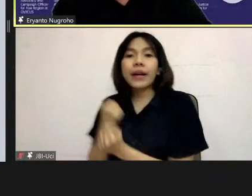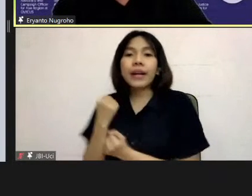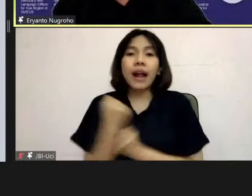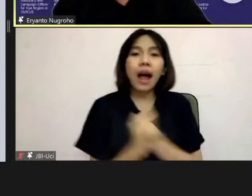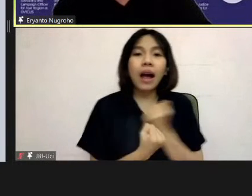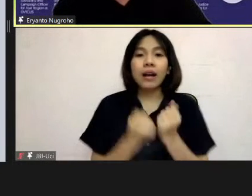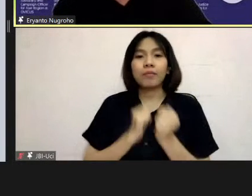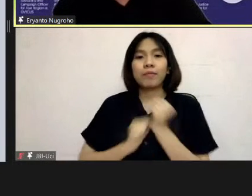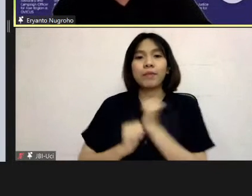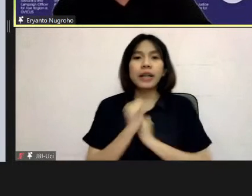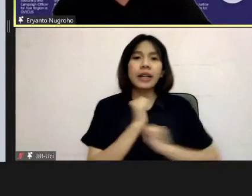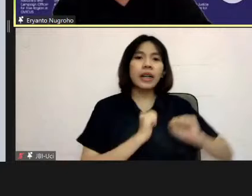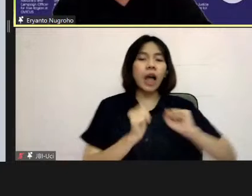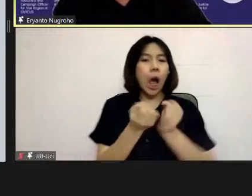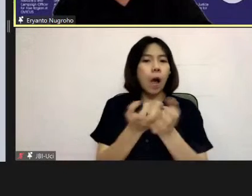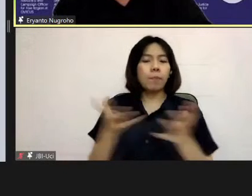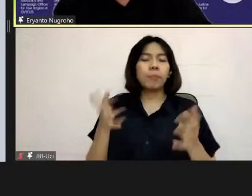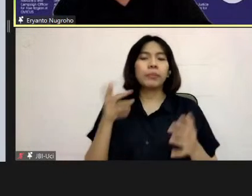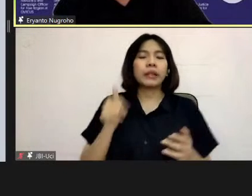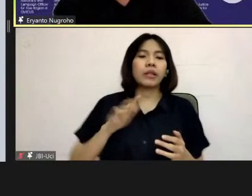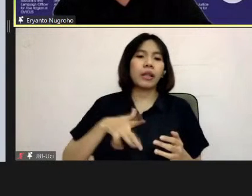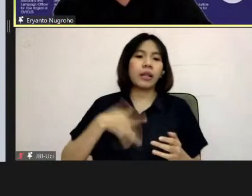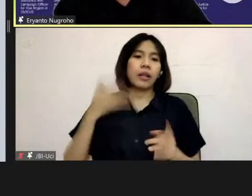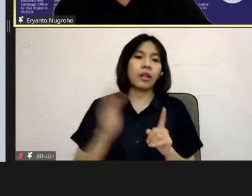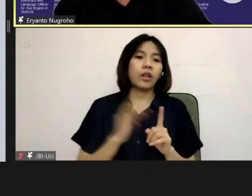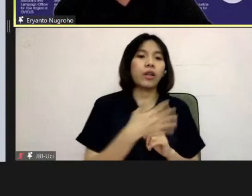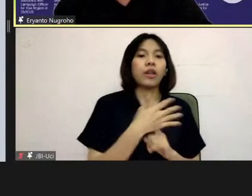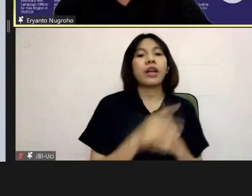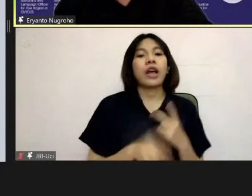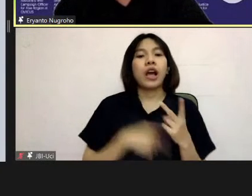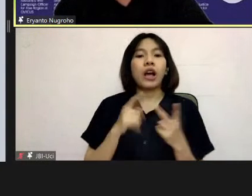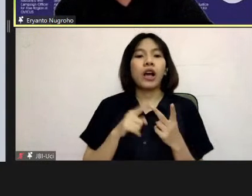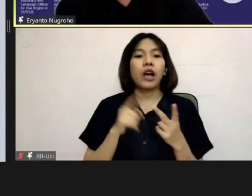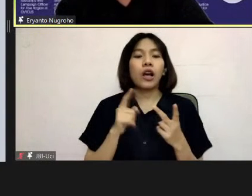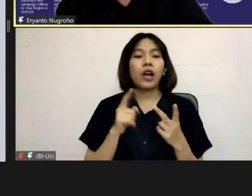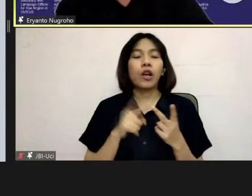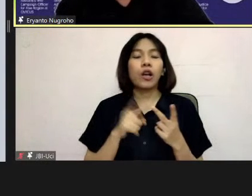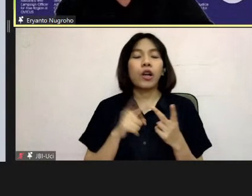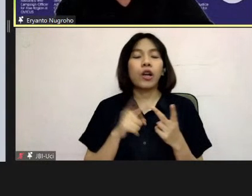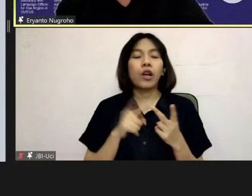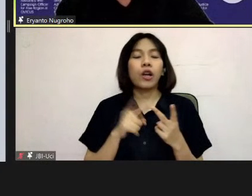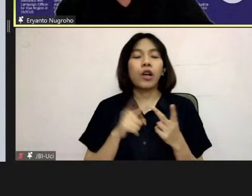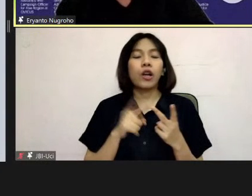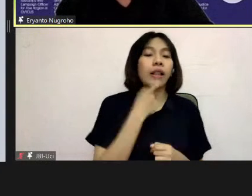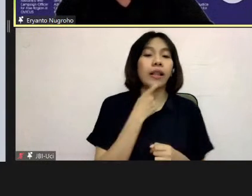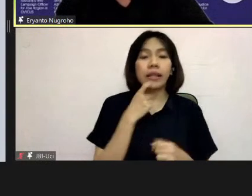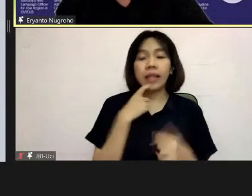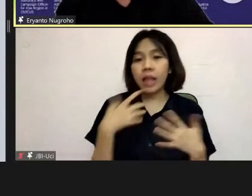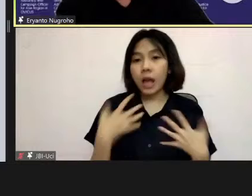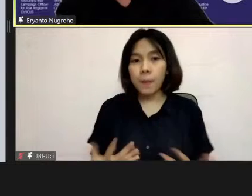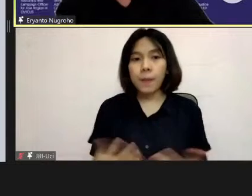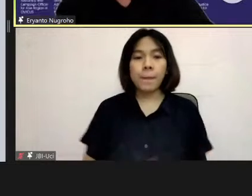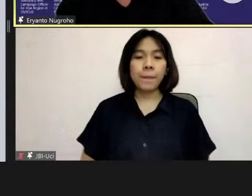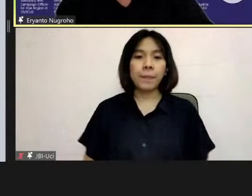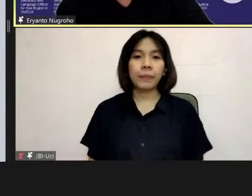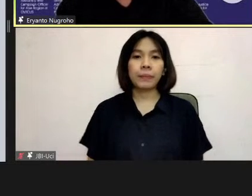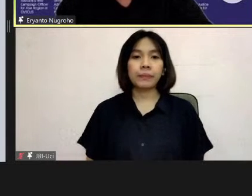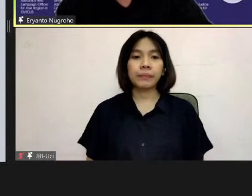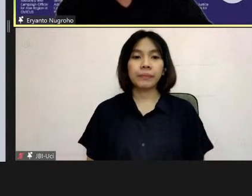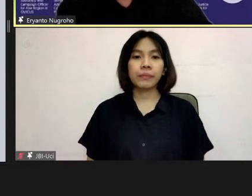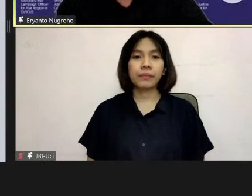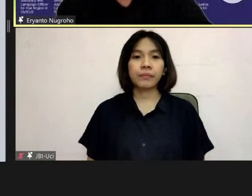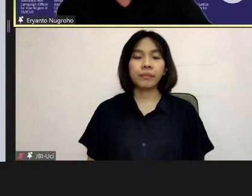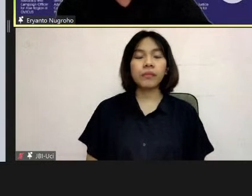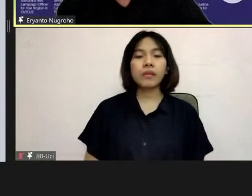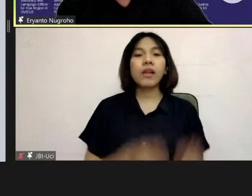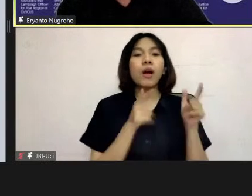The second priority issues is to put an end to attacks, criminalization, stigmatization of civil